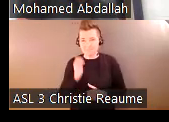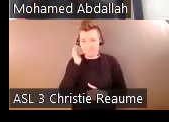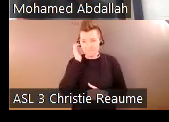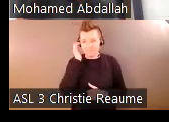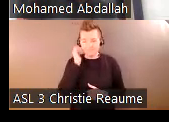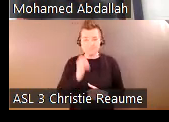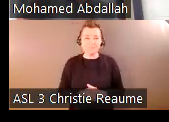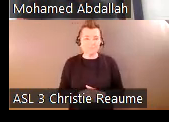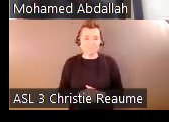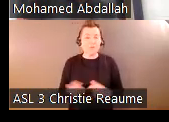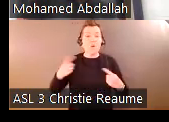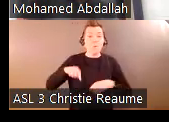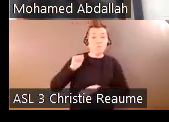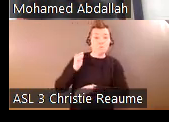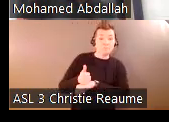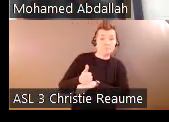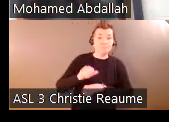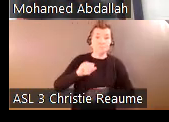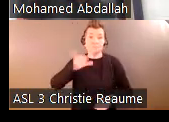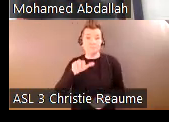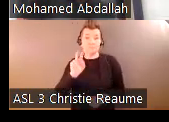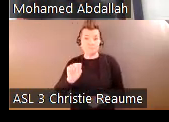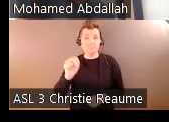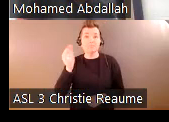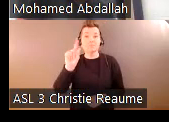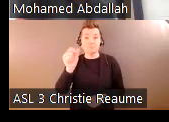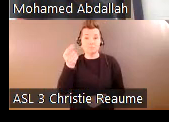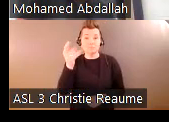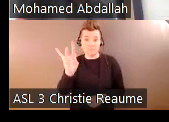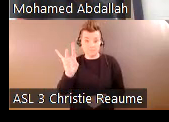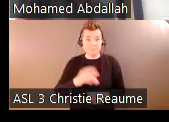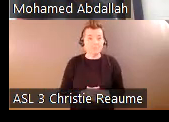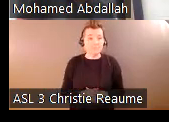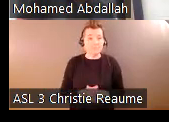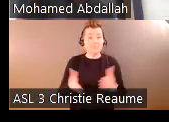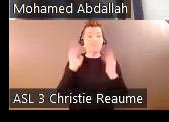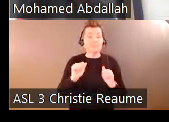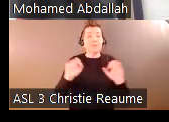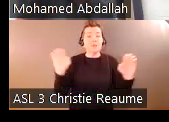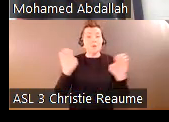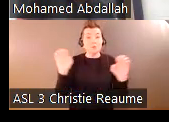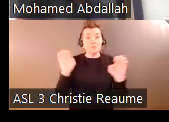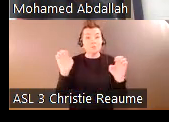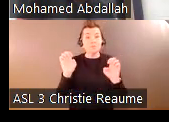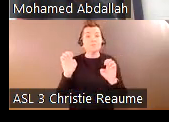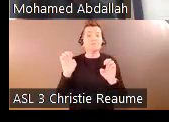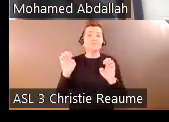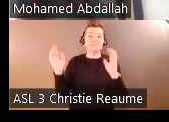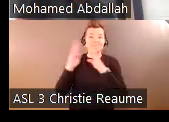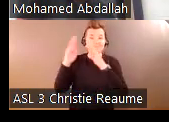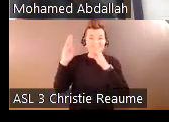We were established in January 2018, and our emergency accommodation was attached